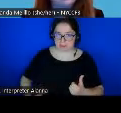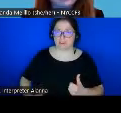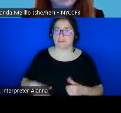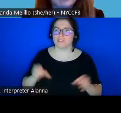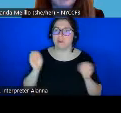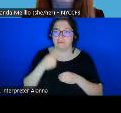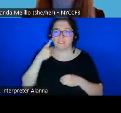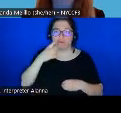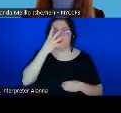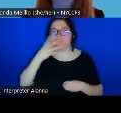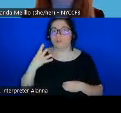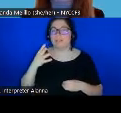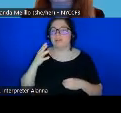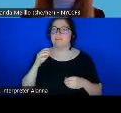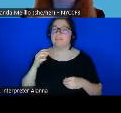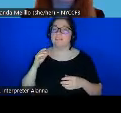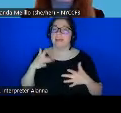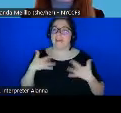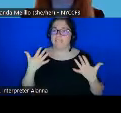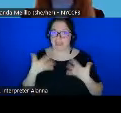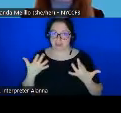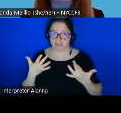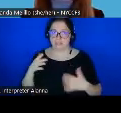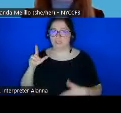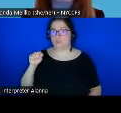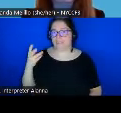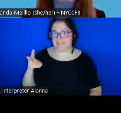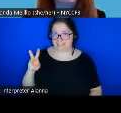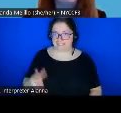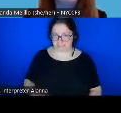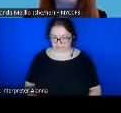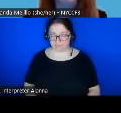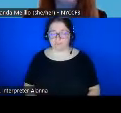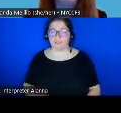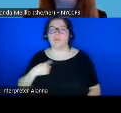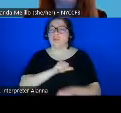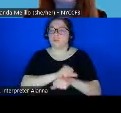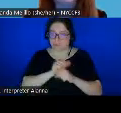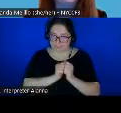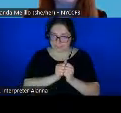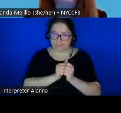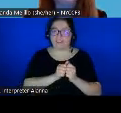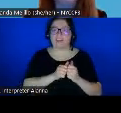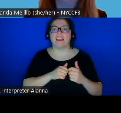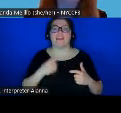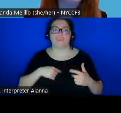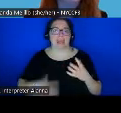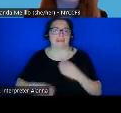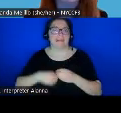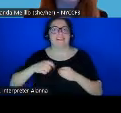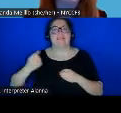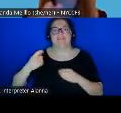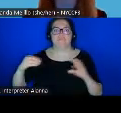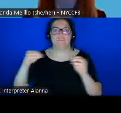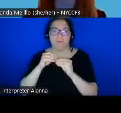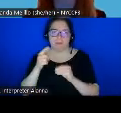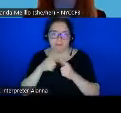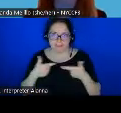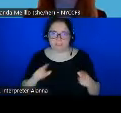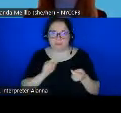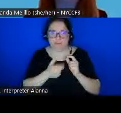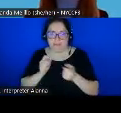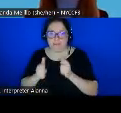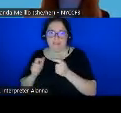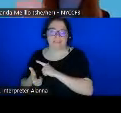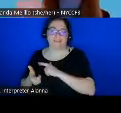2016 uh where we worked together and translated the state form into 11 additional languages we sort of just anticipate needing